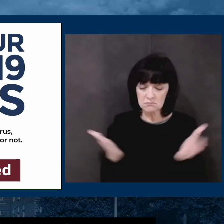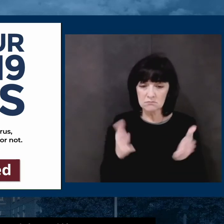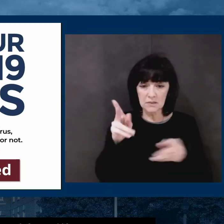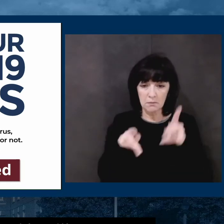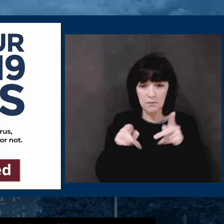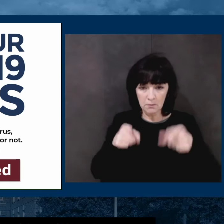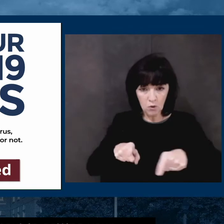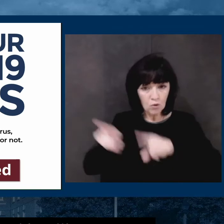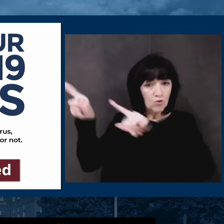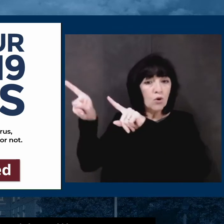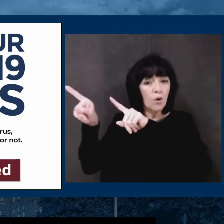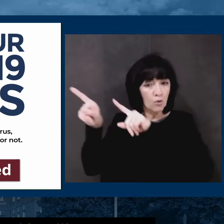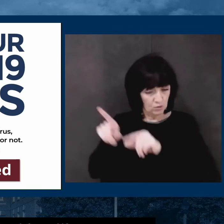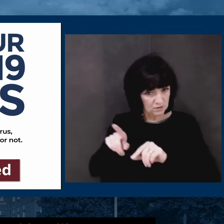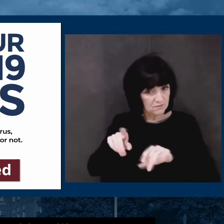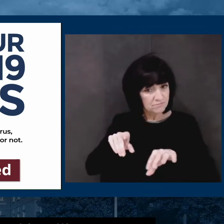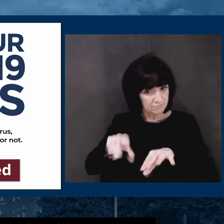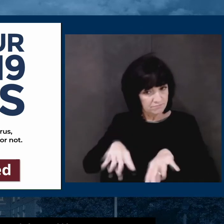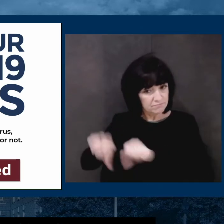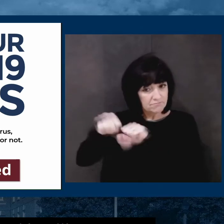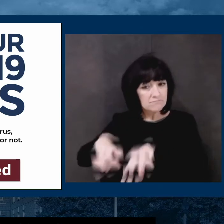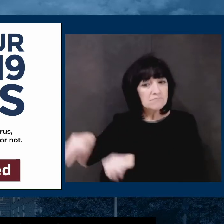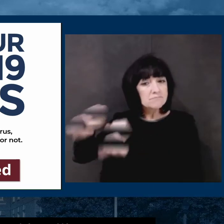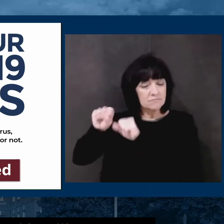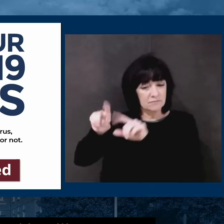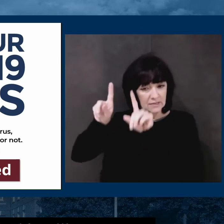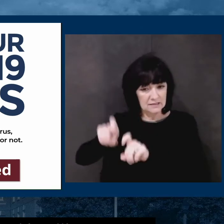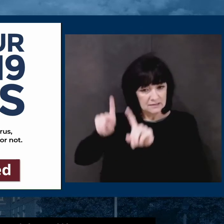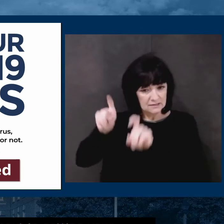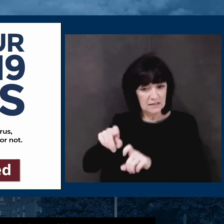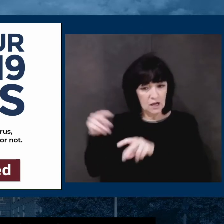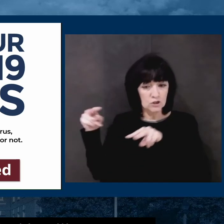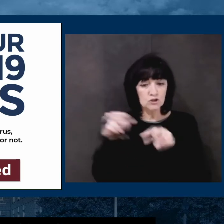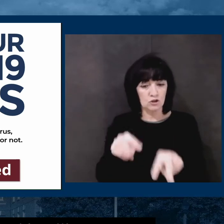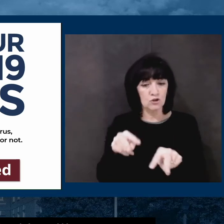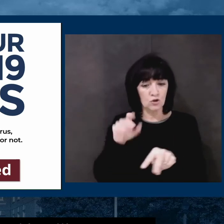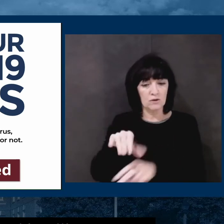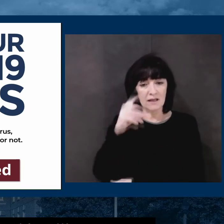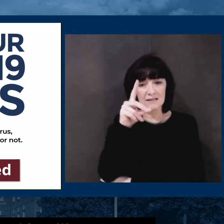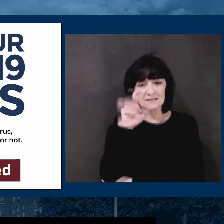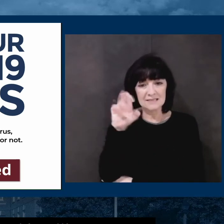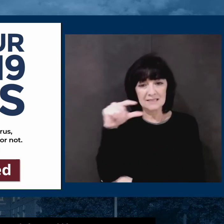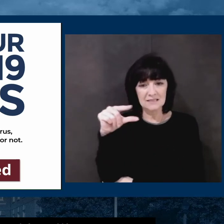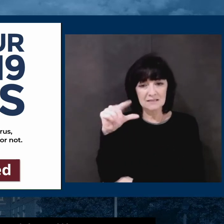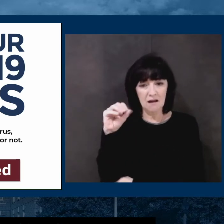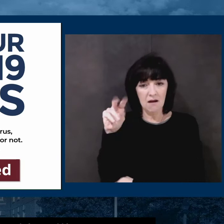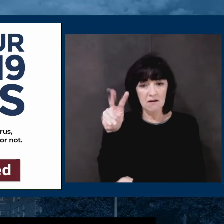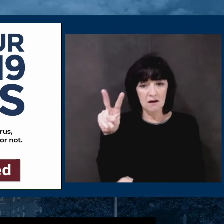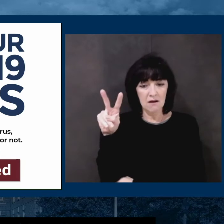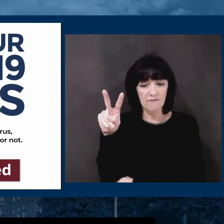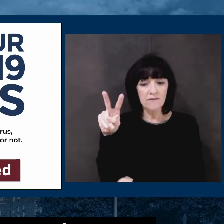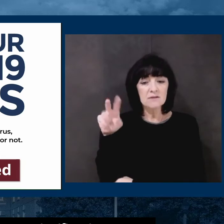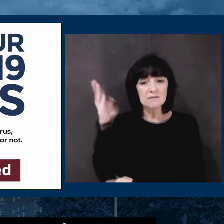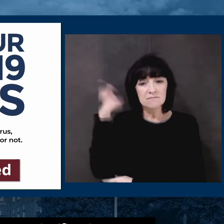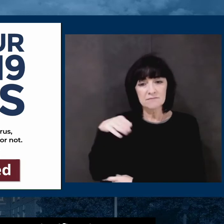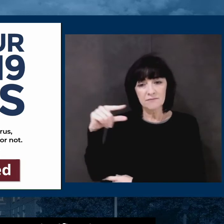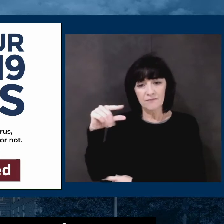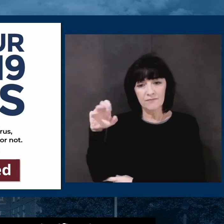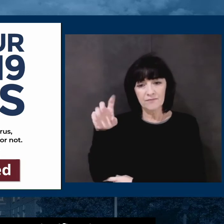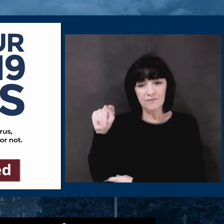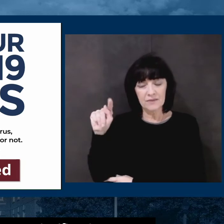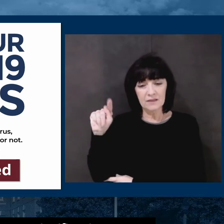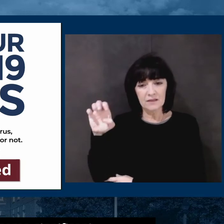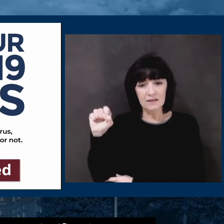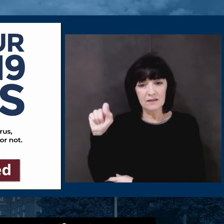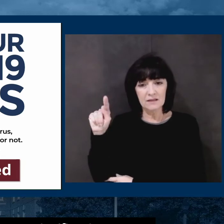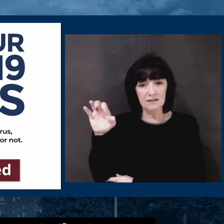de.gov/get tested on the website. Significant opportunities there. We have lots of folks seeking out